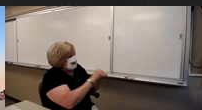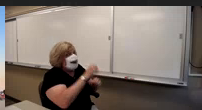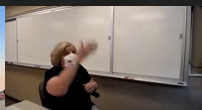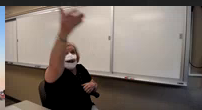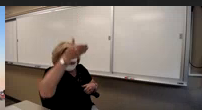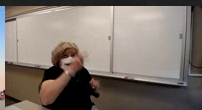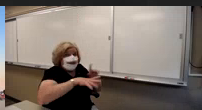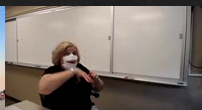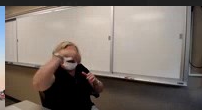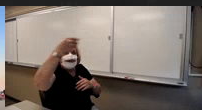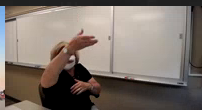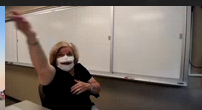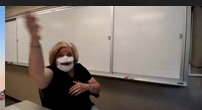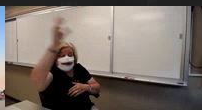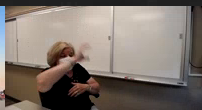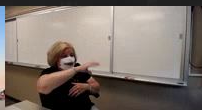outside.